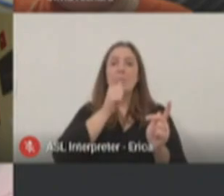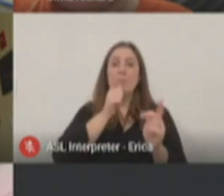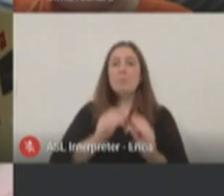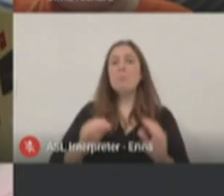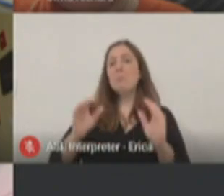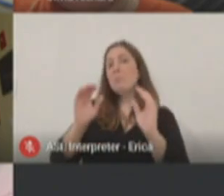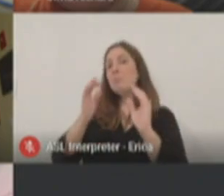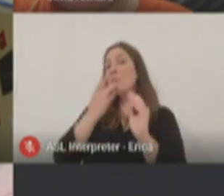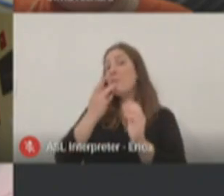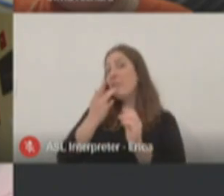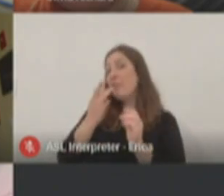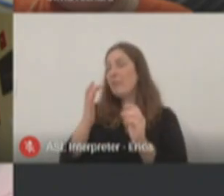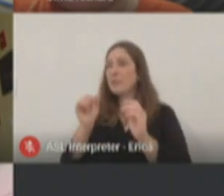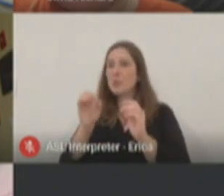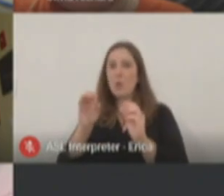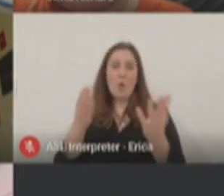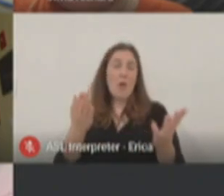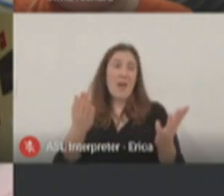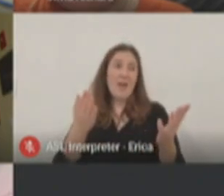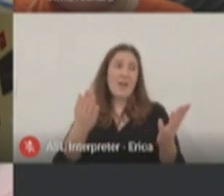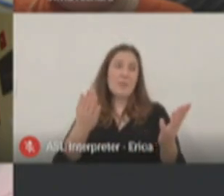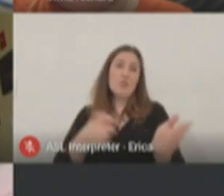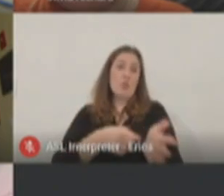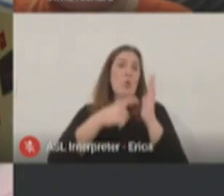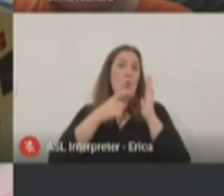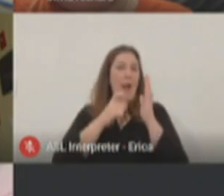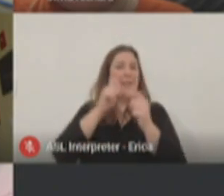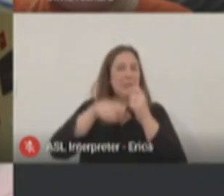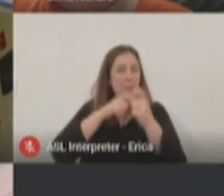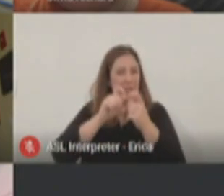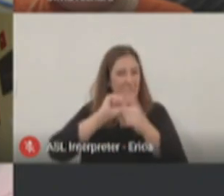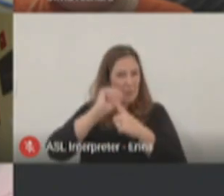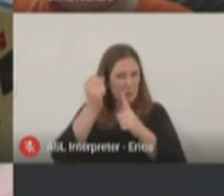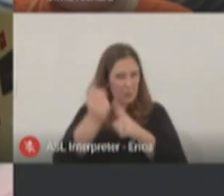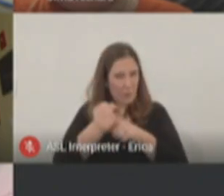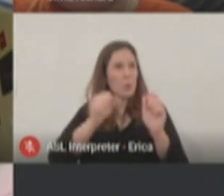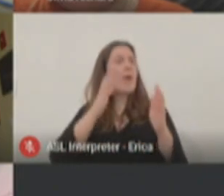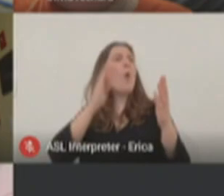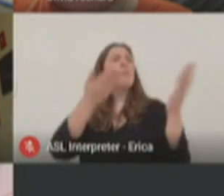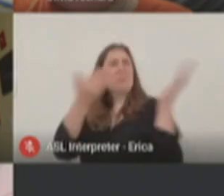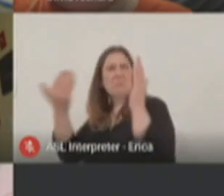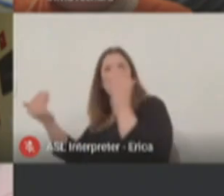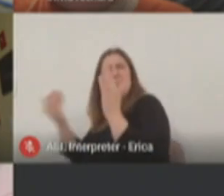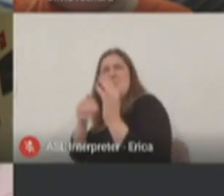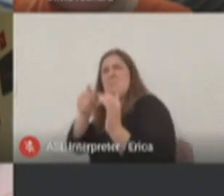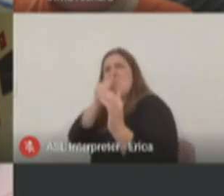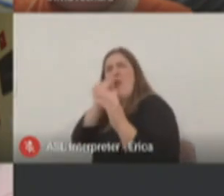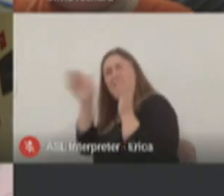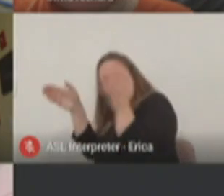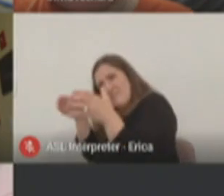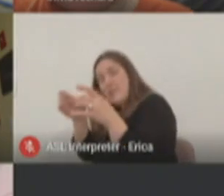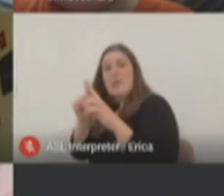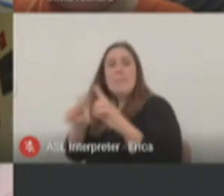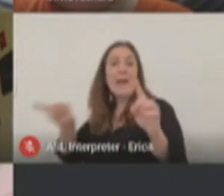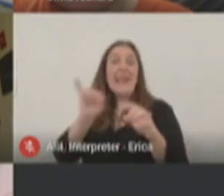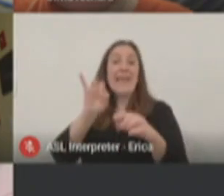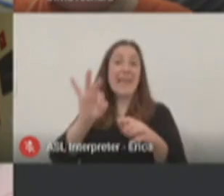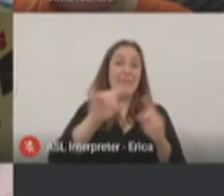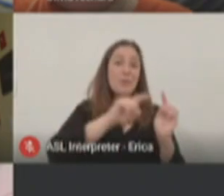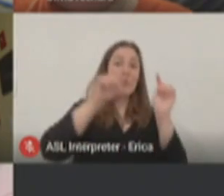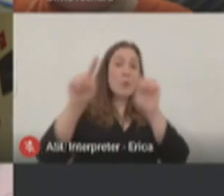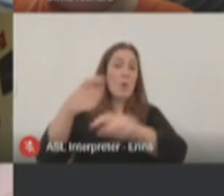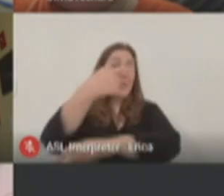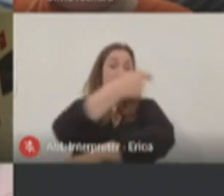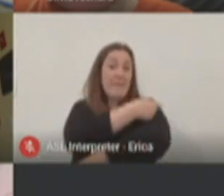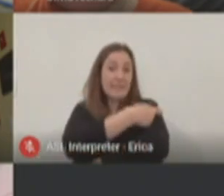some specific things like that. I think the one challenge is, as you know, if you've been vaccinated, you have to be